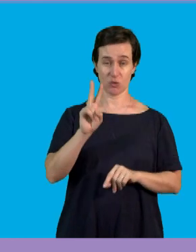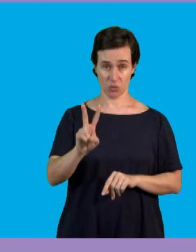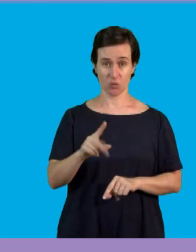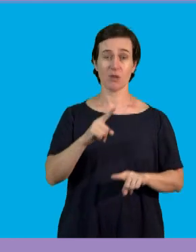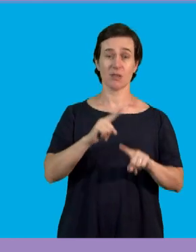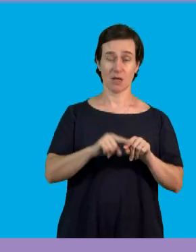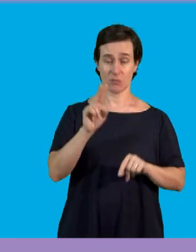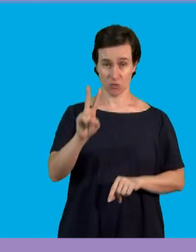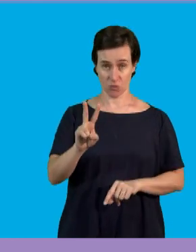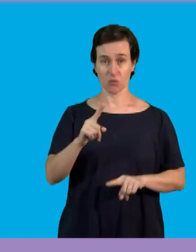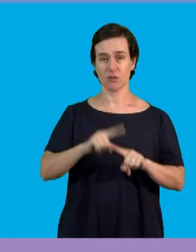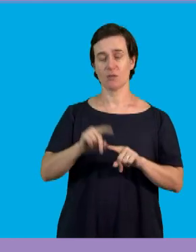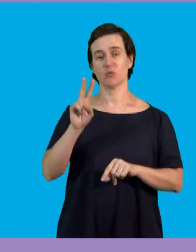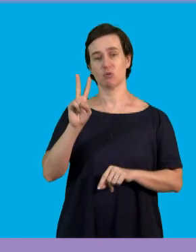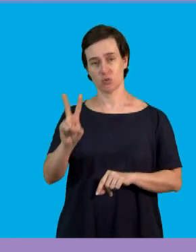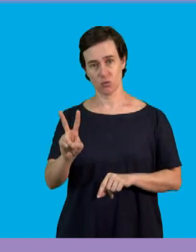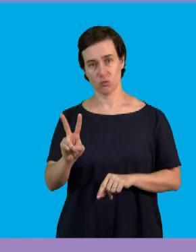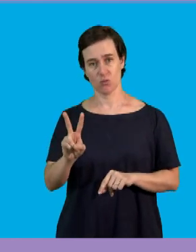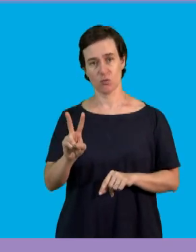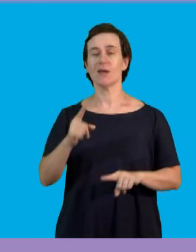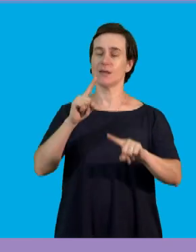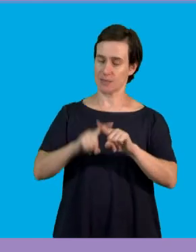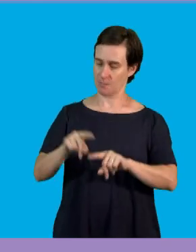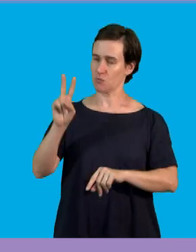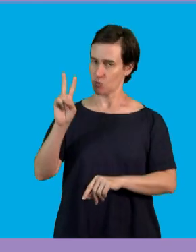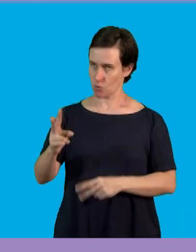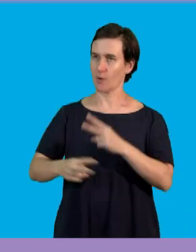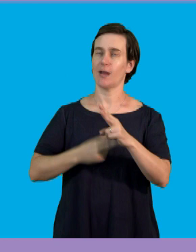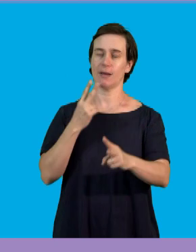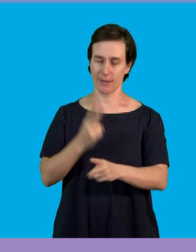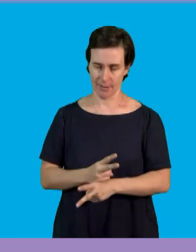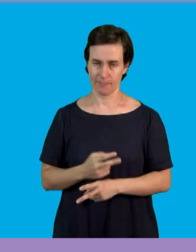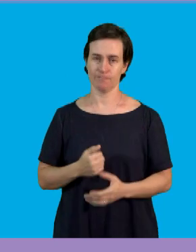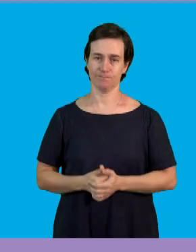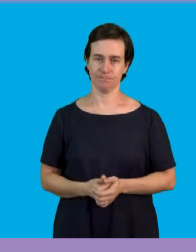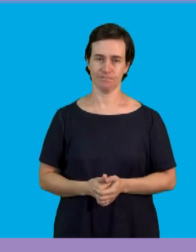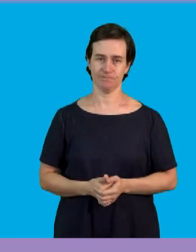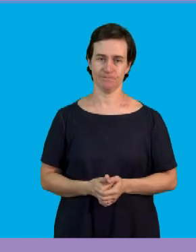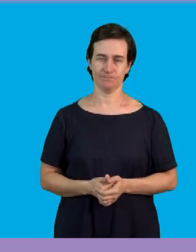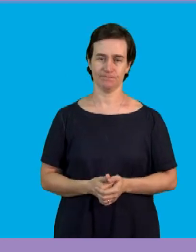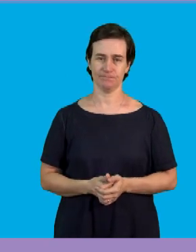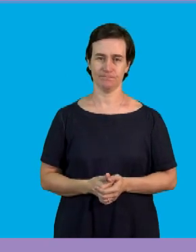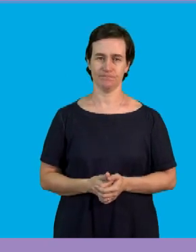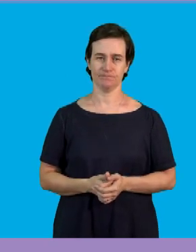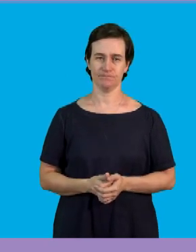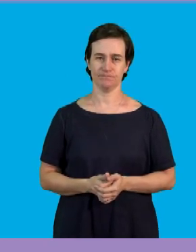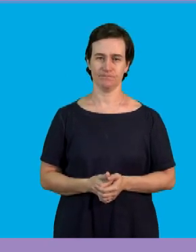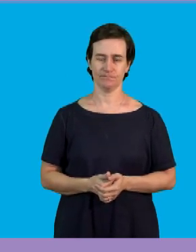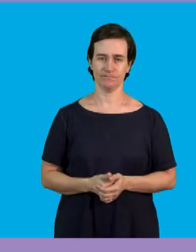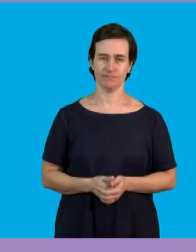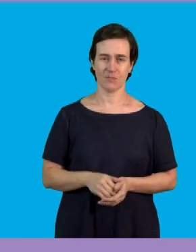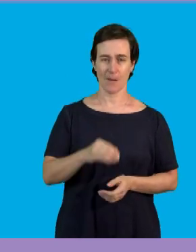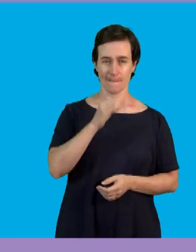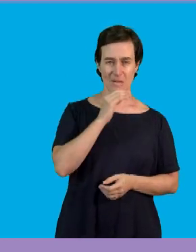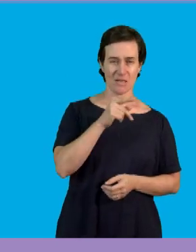by 2, and multiplied by 2, and multiplied by 2 again. All right? So that means that 2 is multiplied by itself there 4 times, and